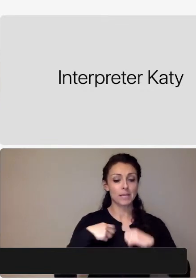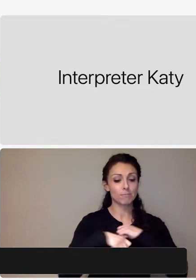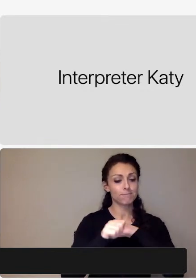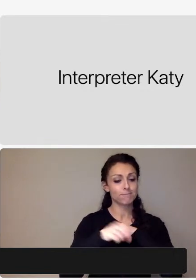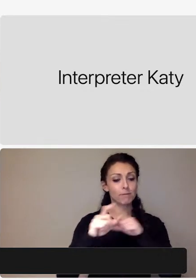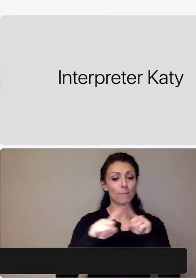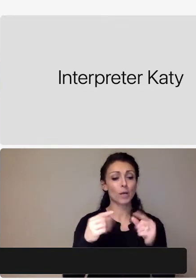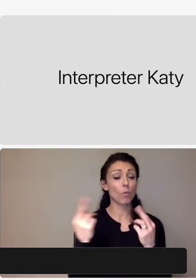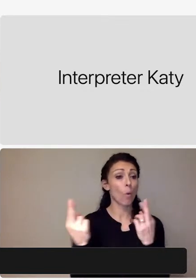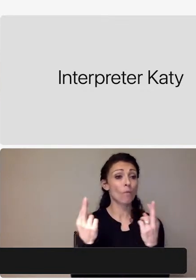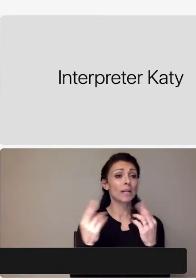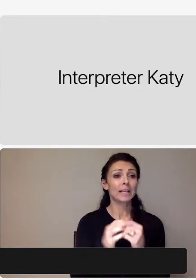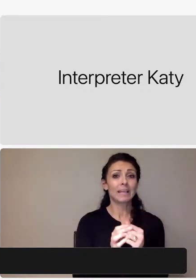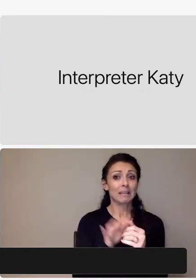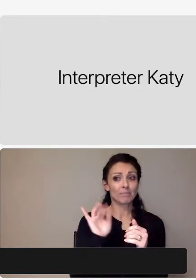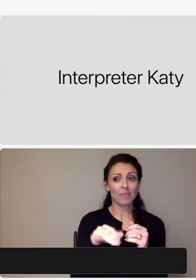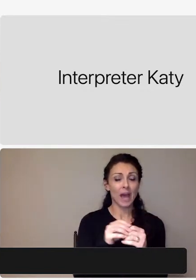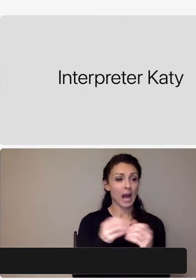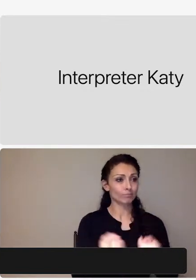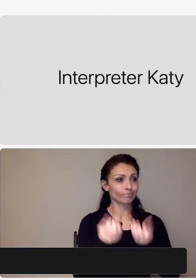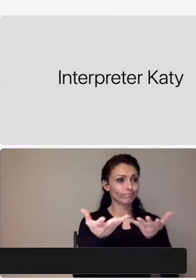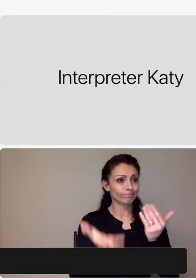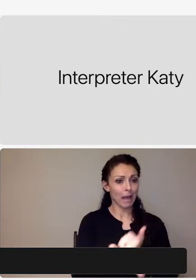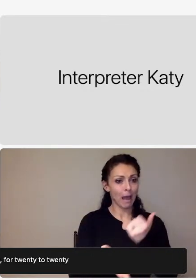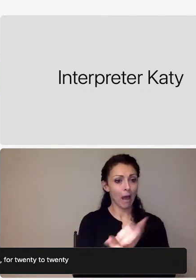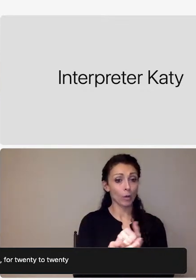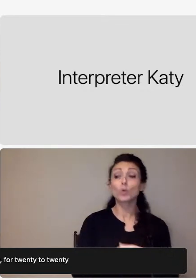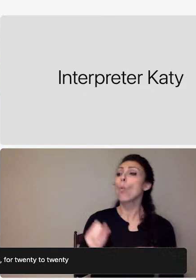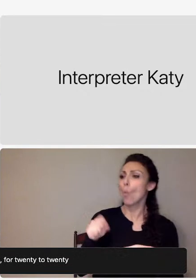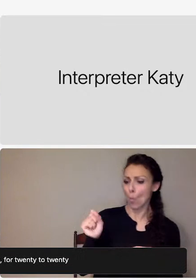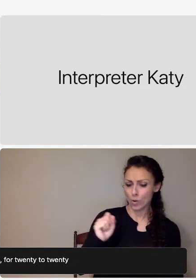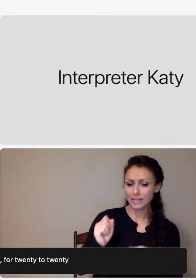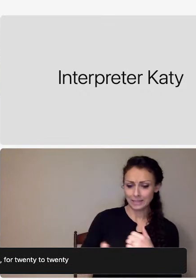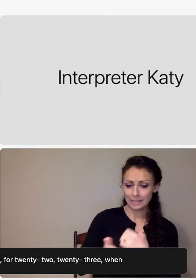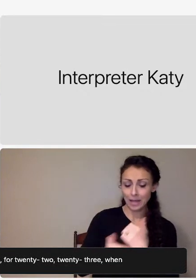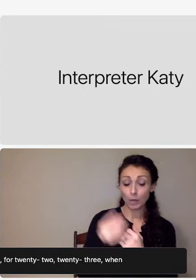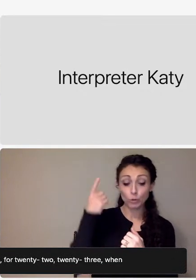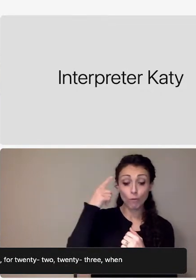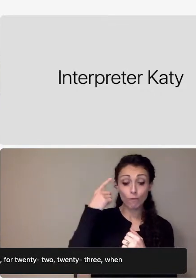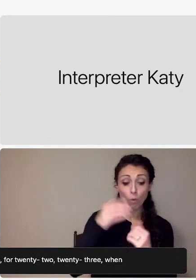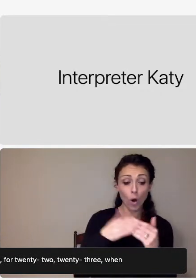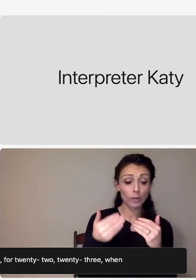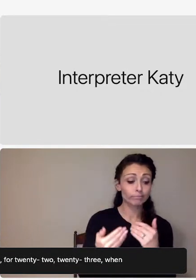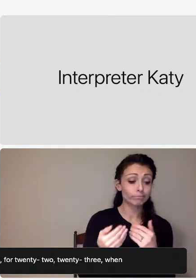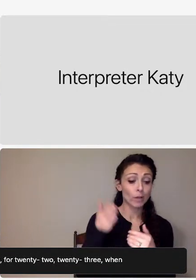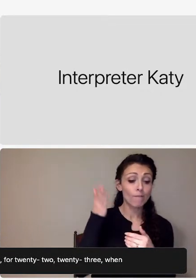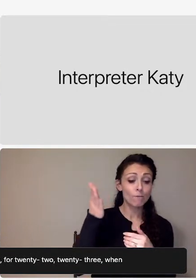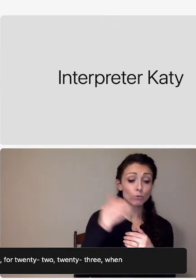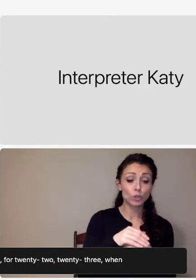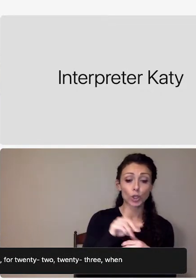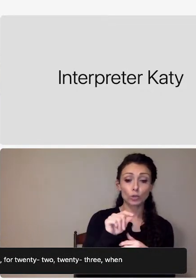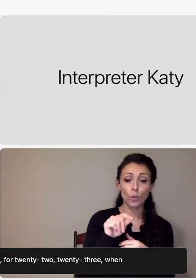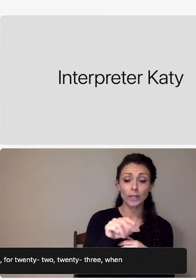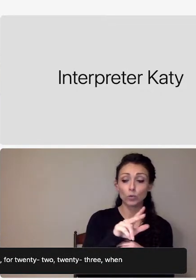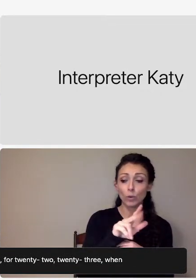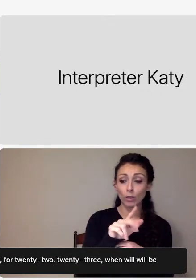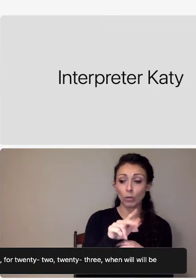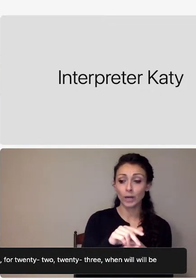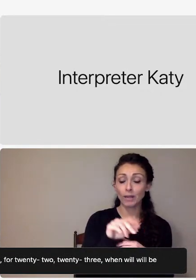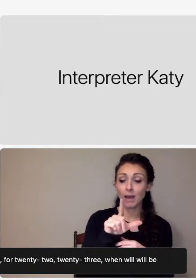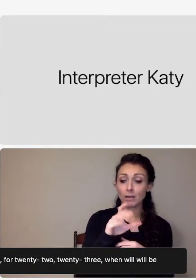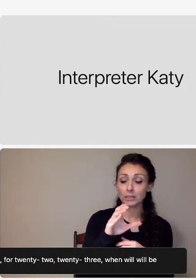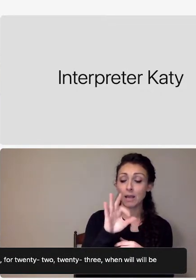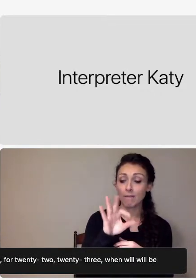helps a little bit it does it does so for 2223 when will will the lcff